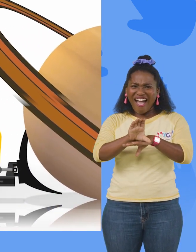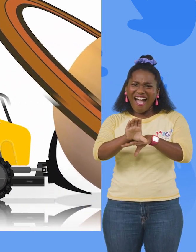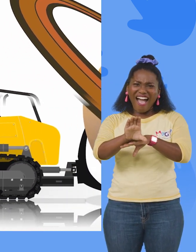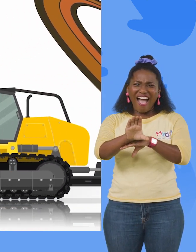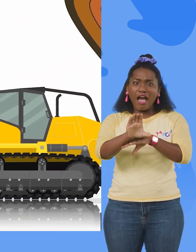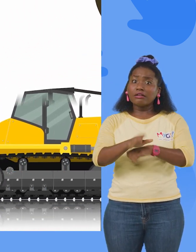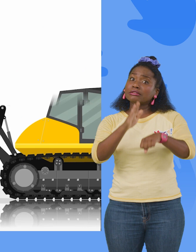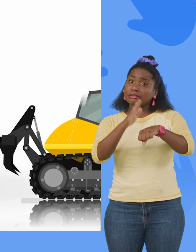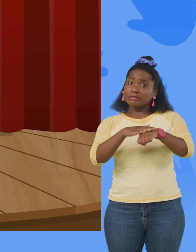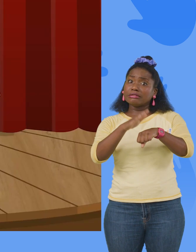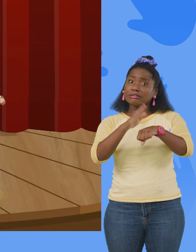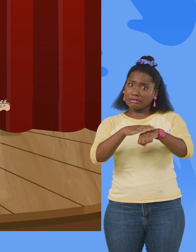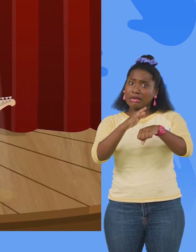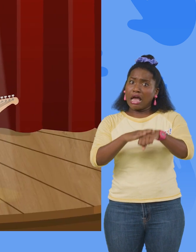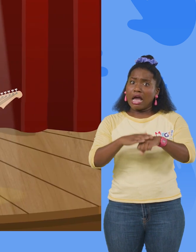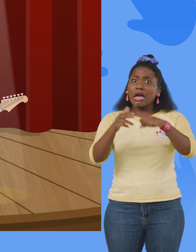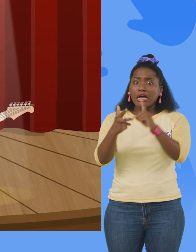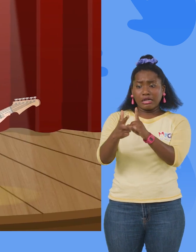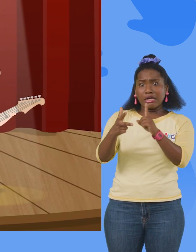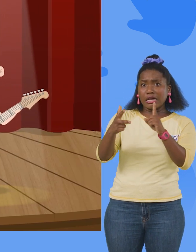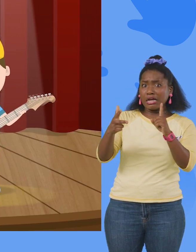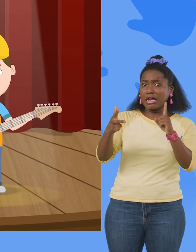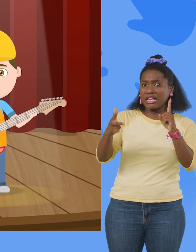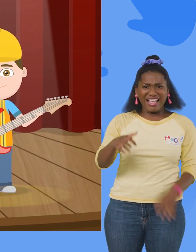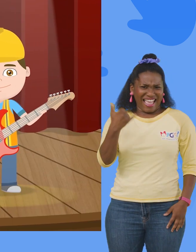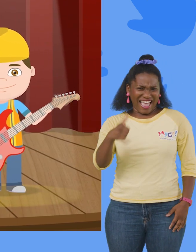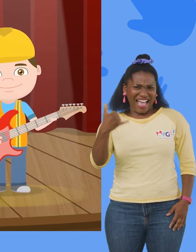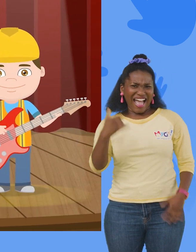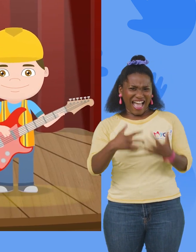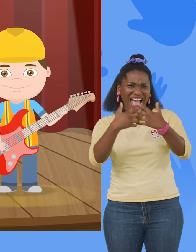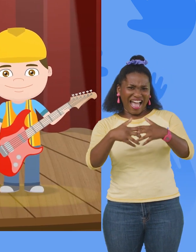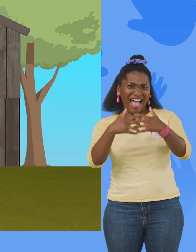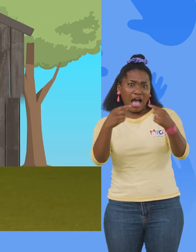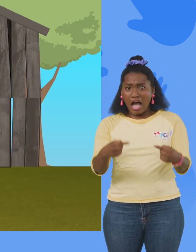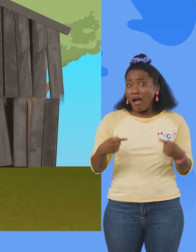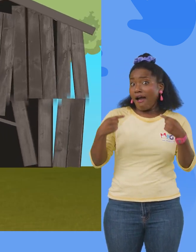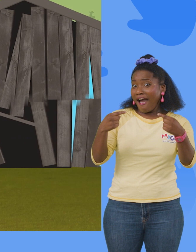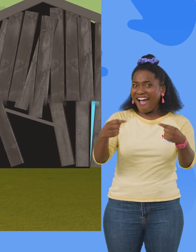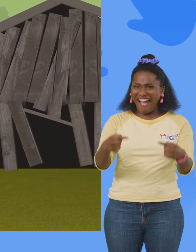Bulldozer, you better move over, here comes the bulldozer. It's a yellow machine.